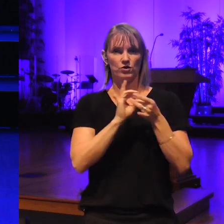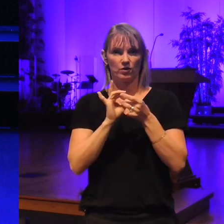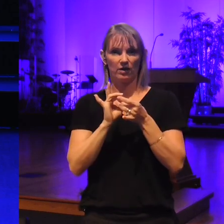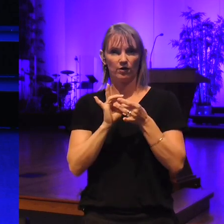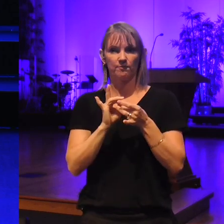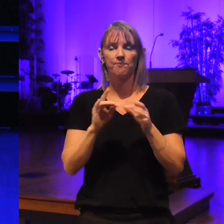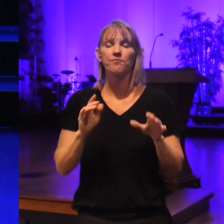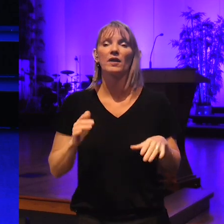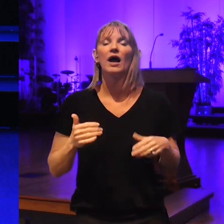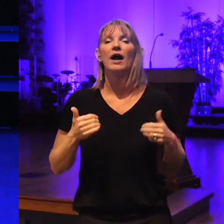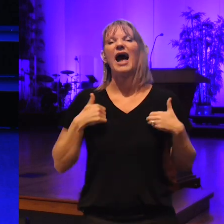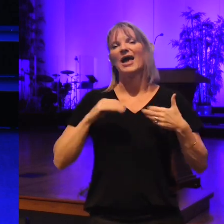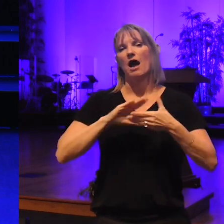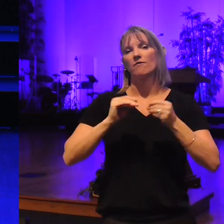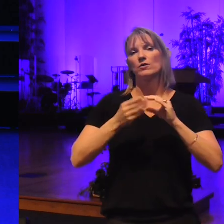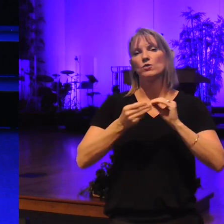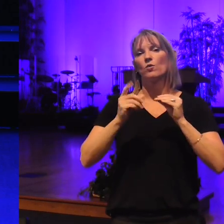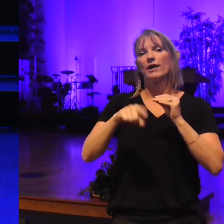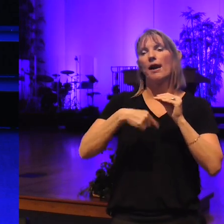I have a little story about